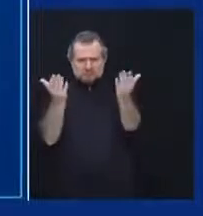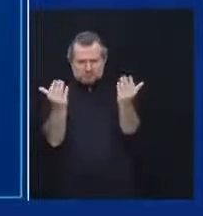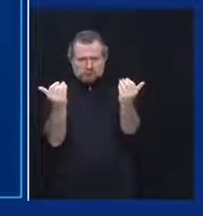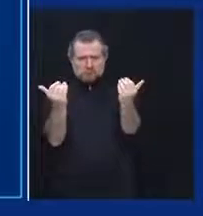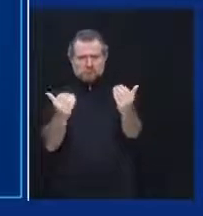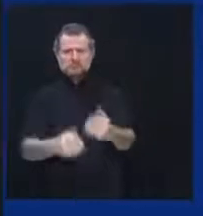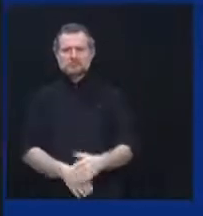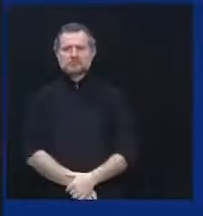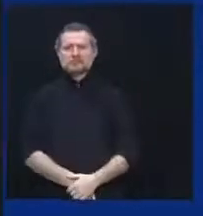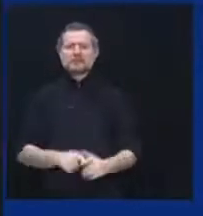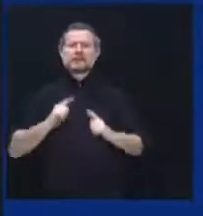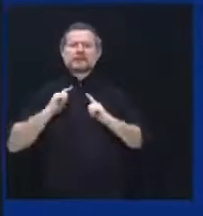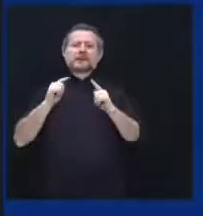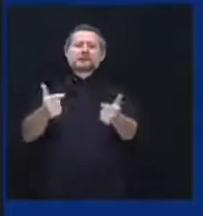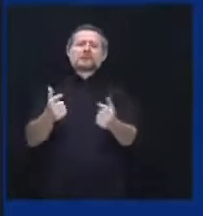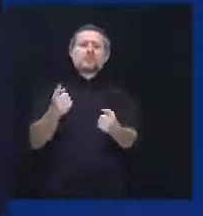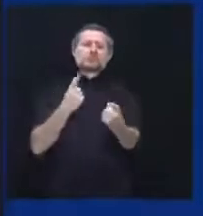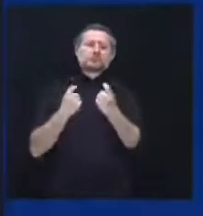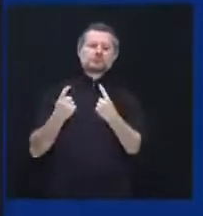Questions?